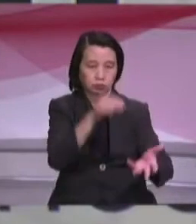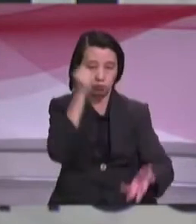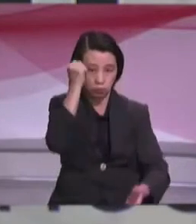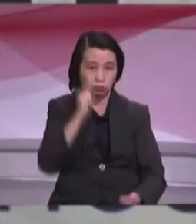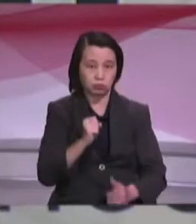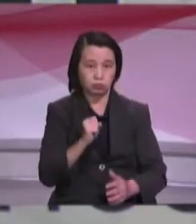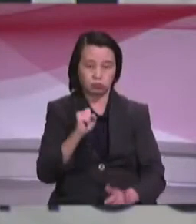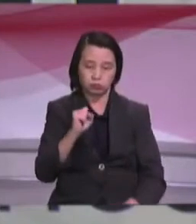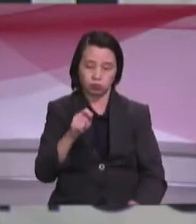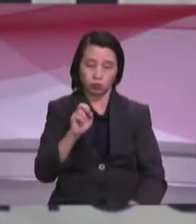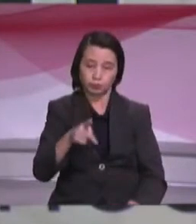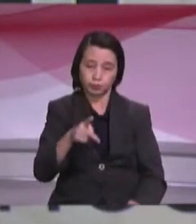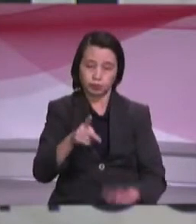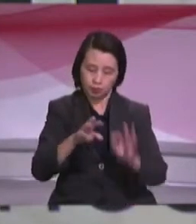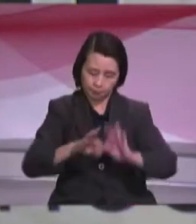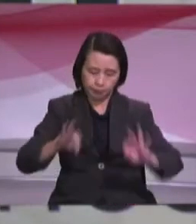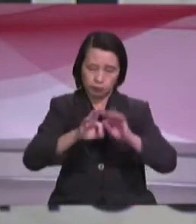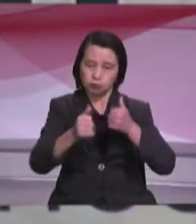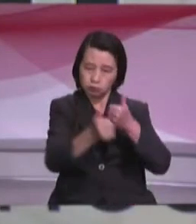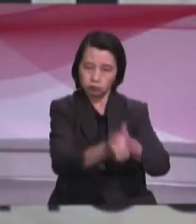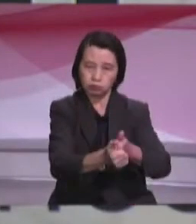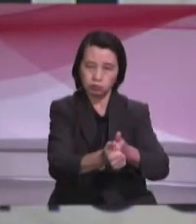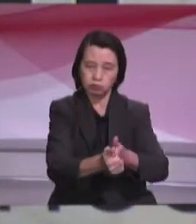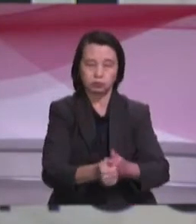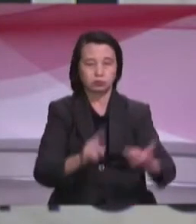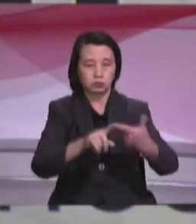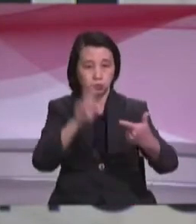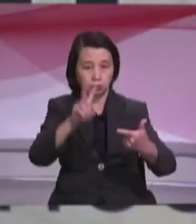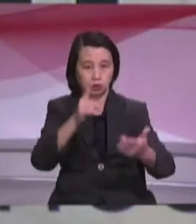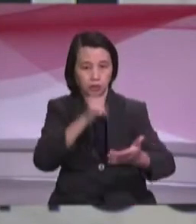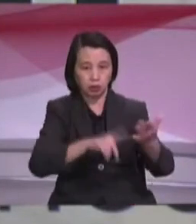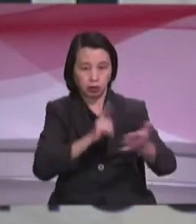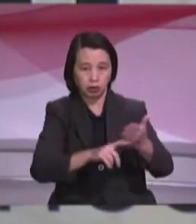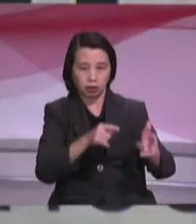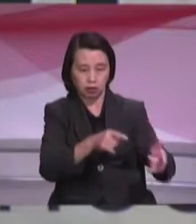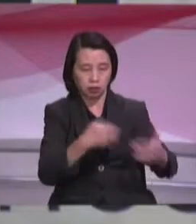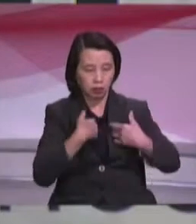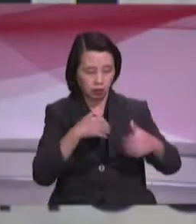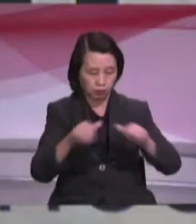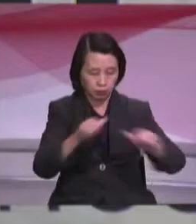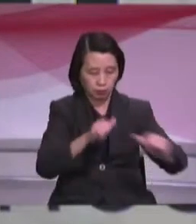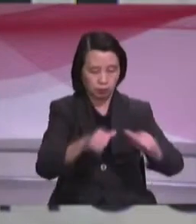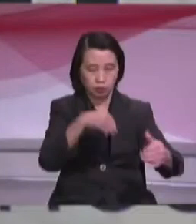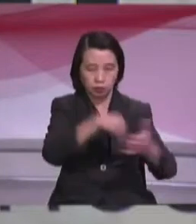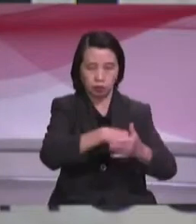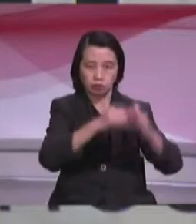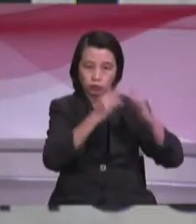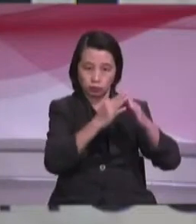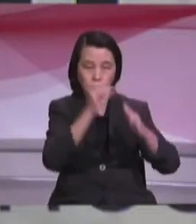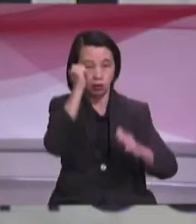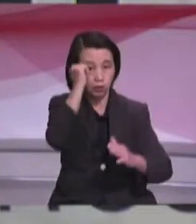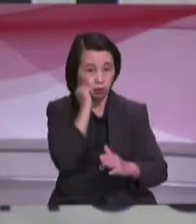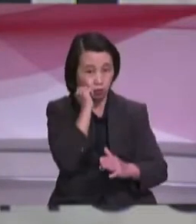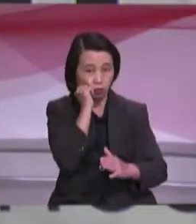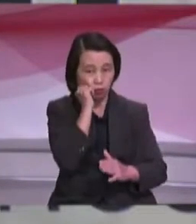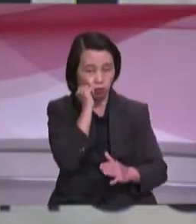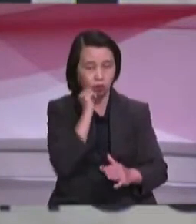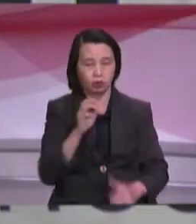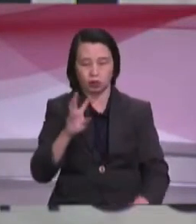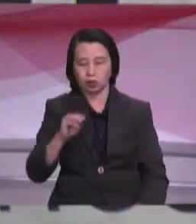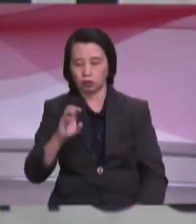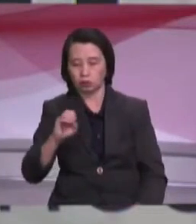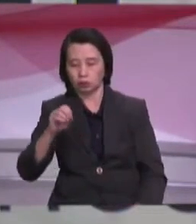important. Second is that we have put on hold any physical gathering activities in the old folks' home. And the Ministry of